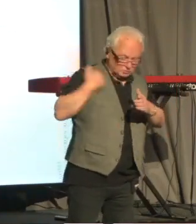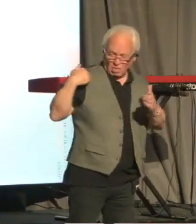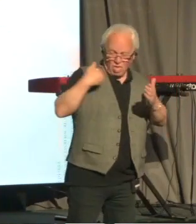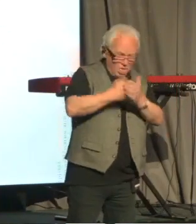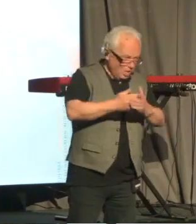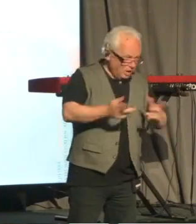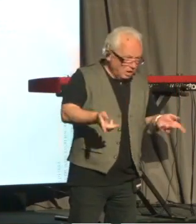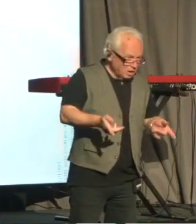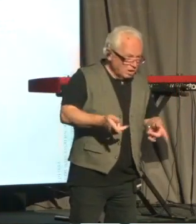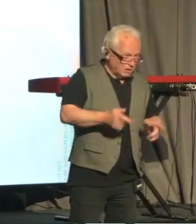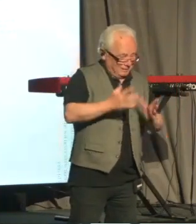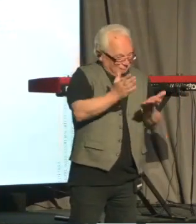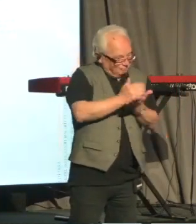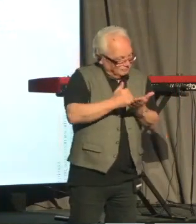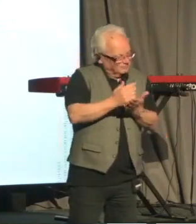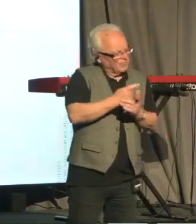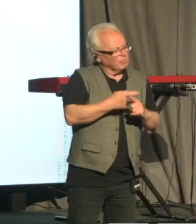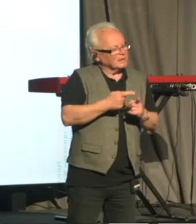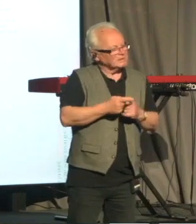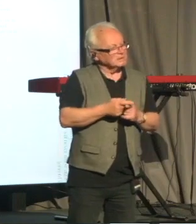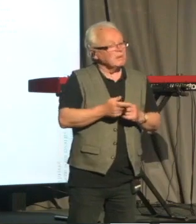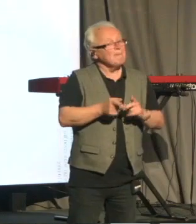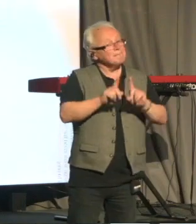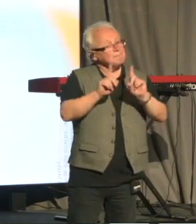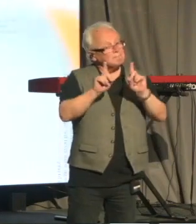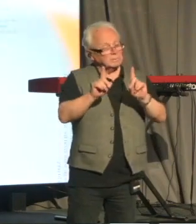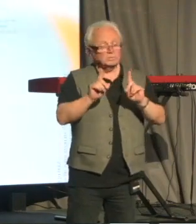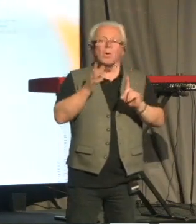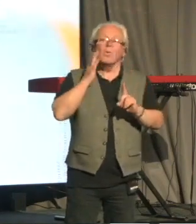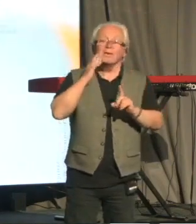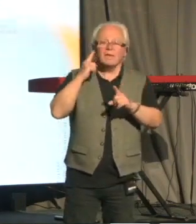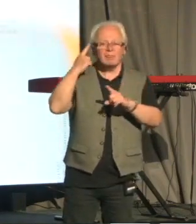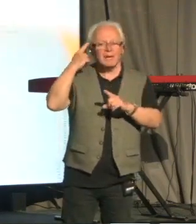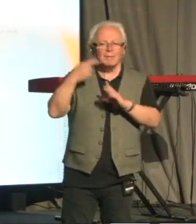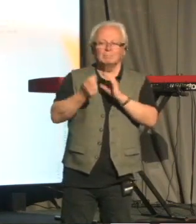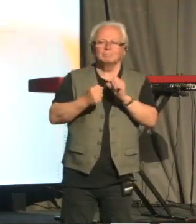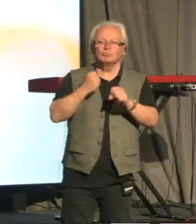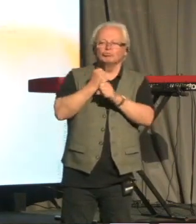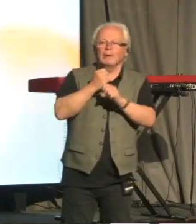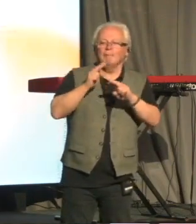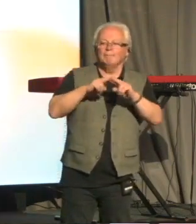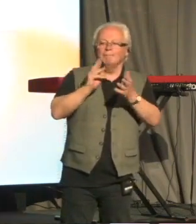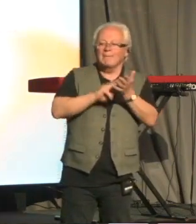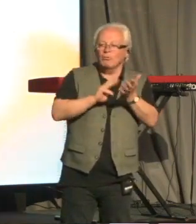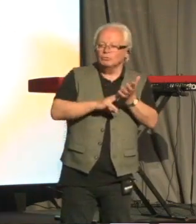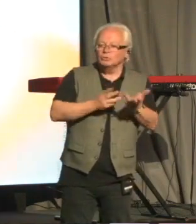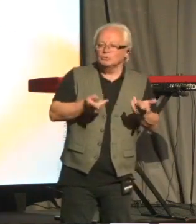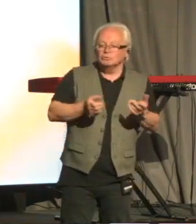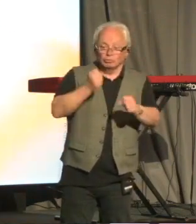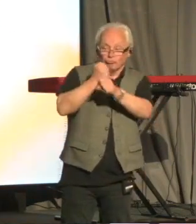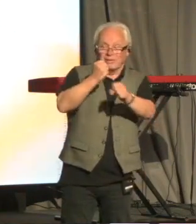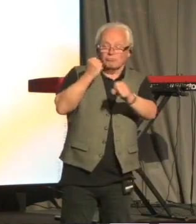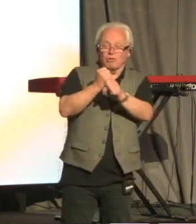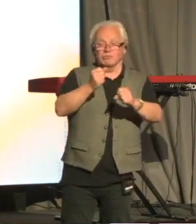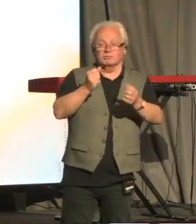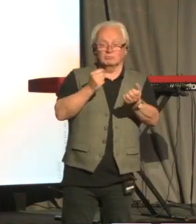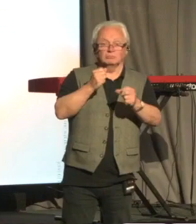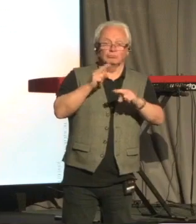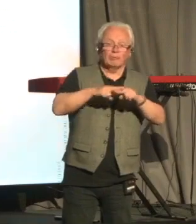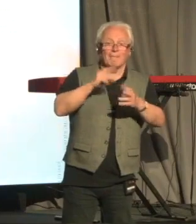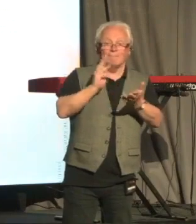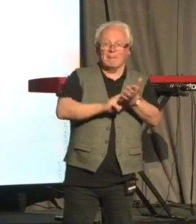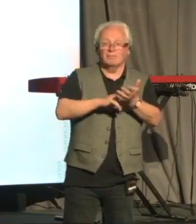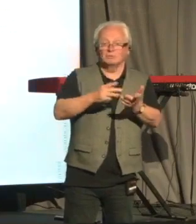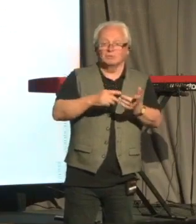back a few generations. Let's think about our grandparents or our great-grandparents. They didn't have things. Things weren't as